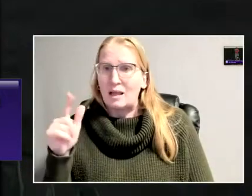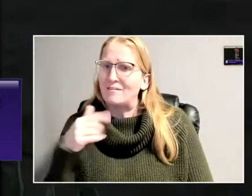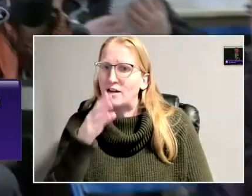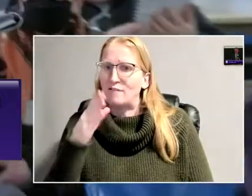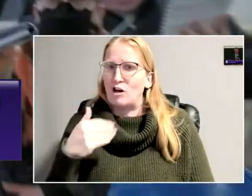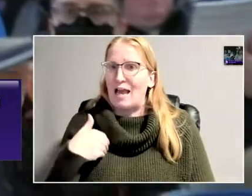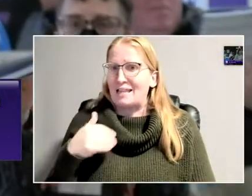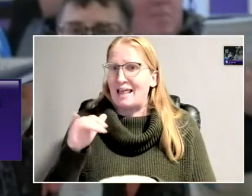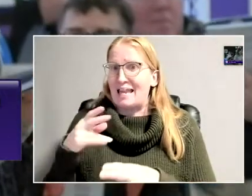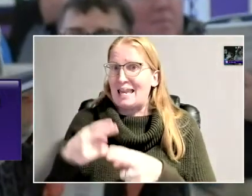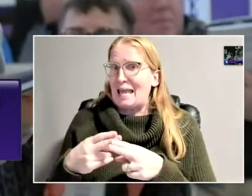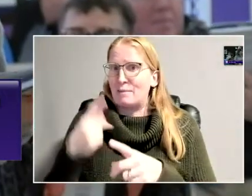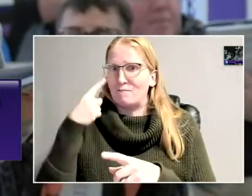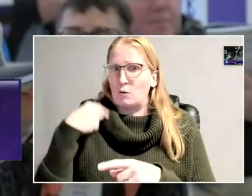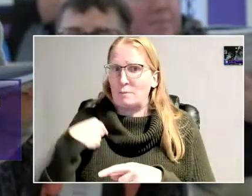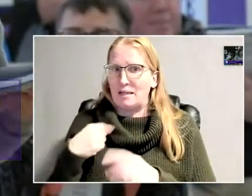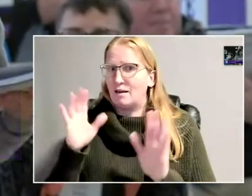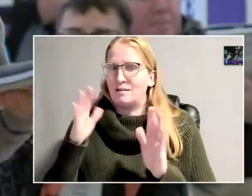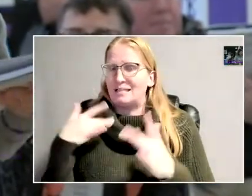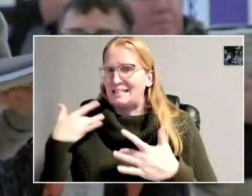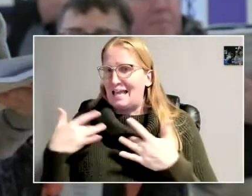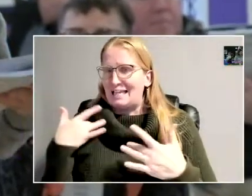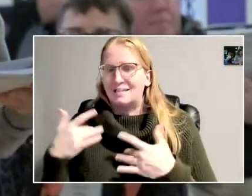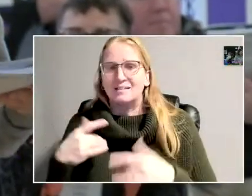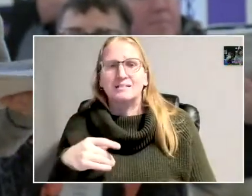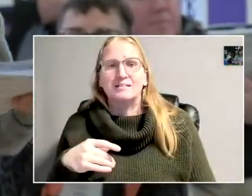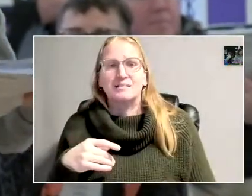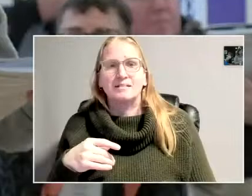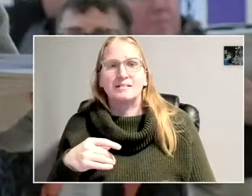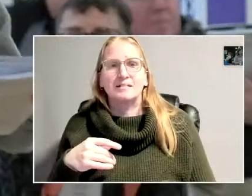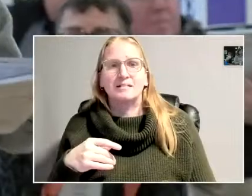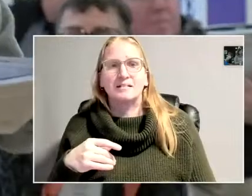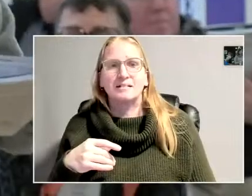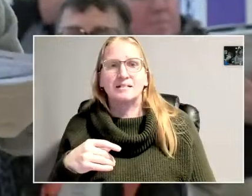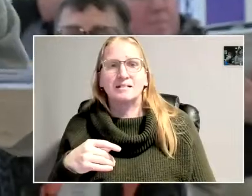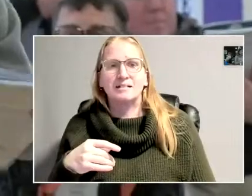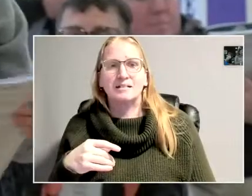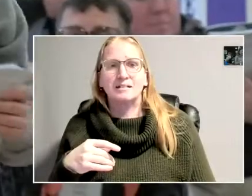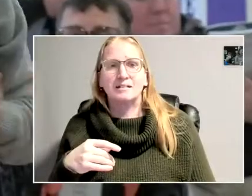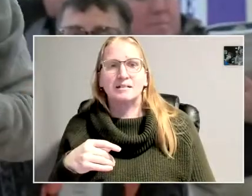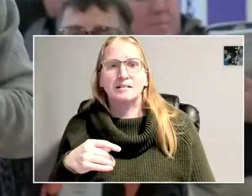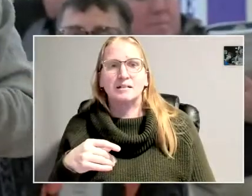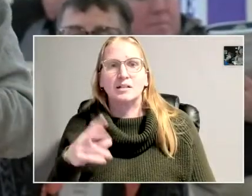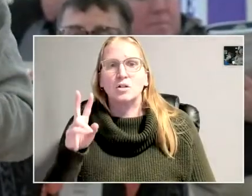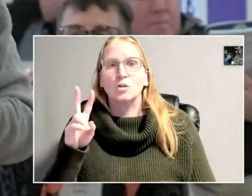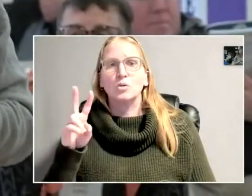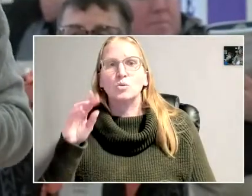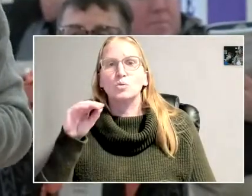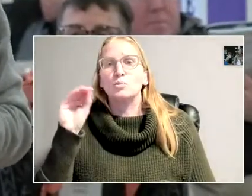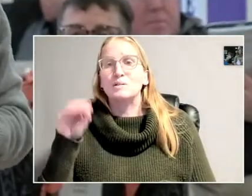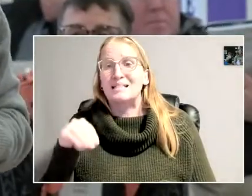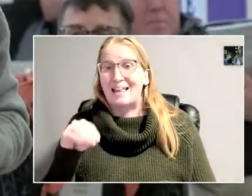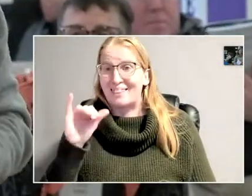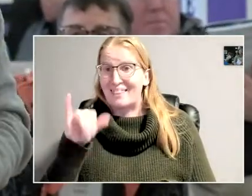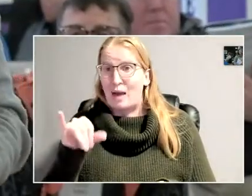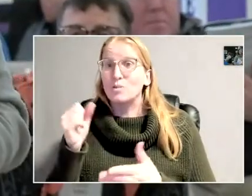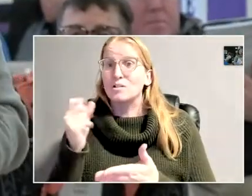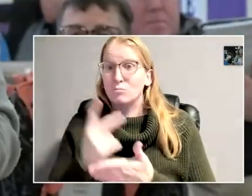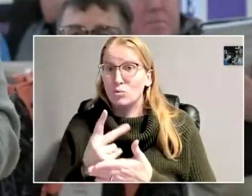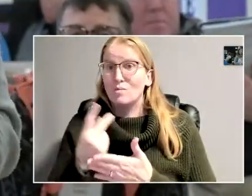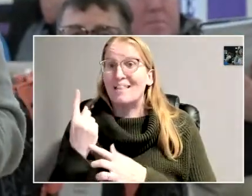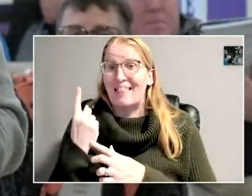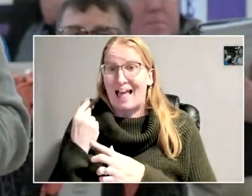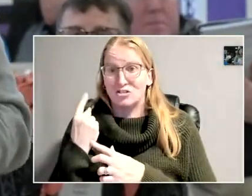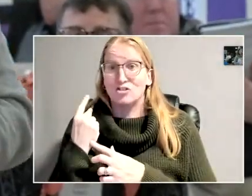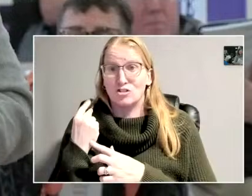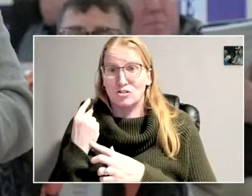exciting um yes so uh 2% is what was approved last year um